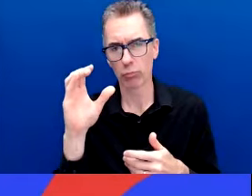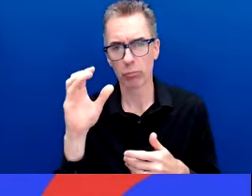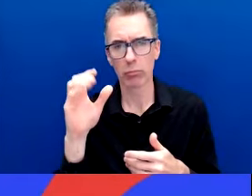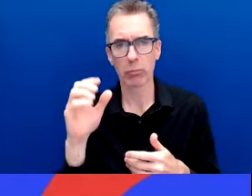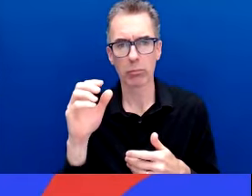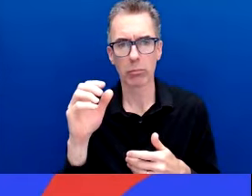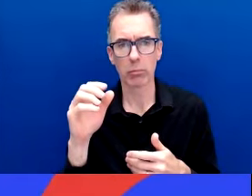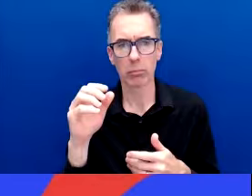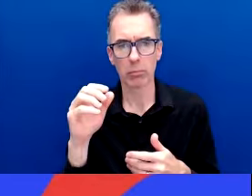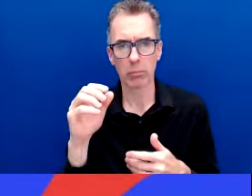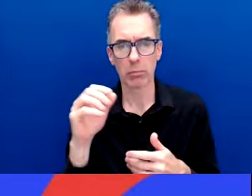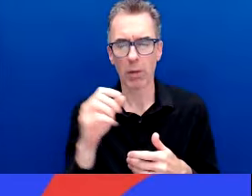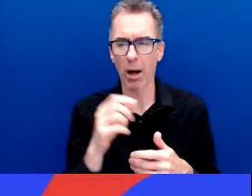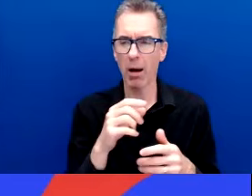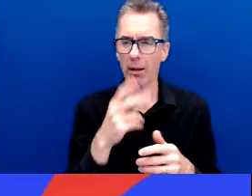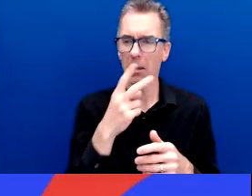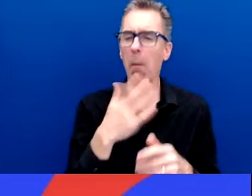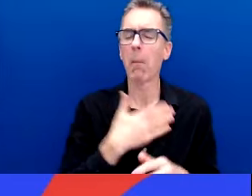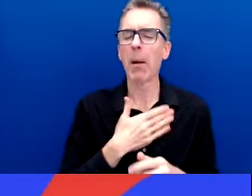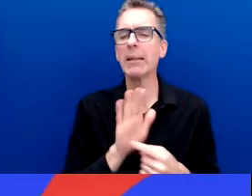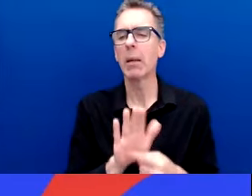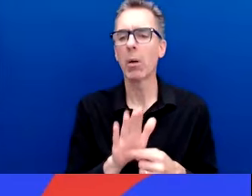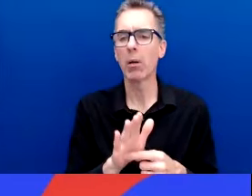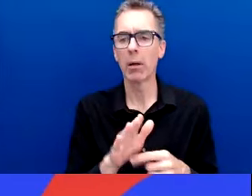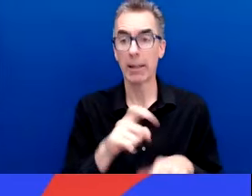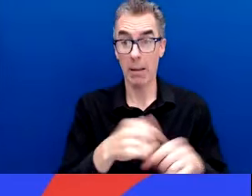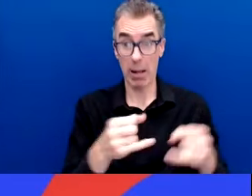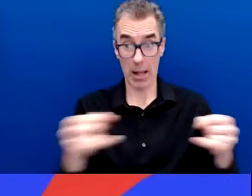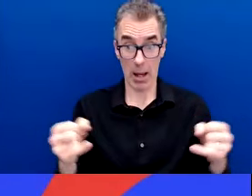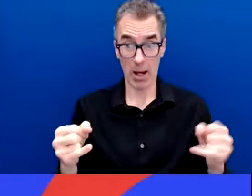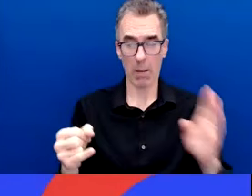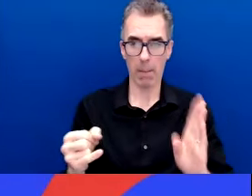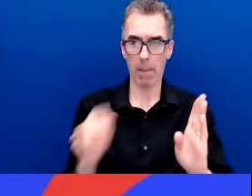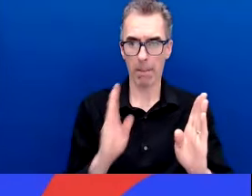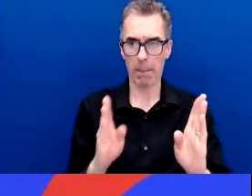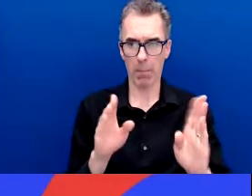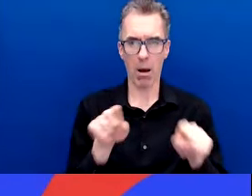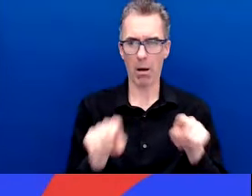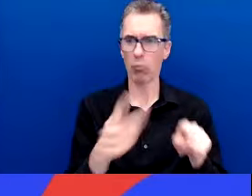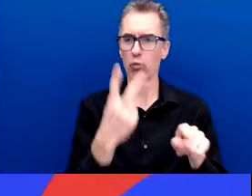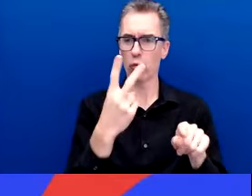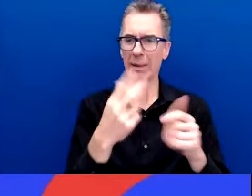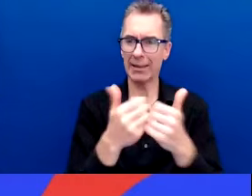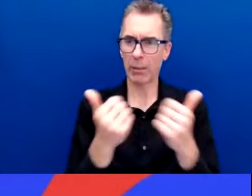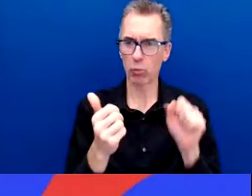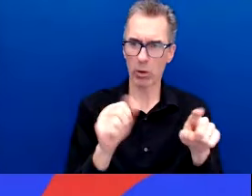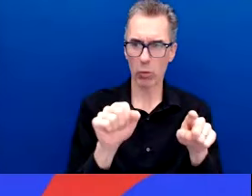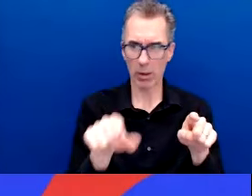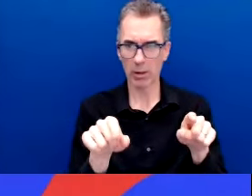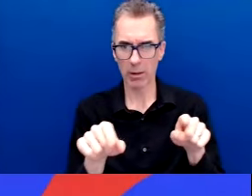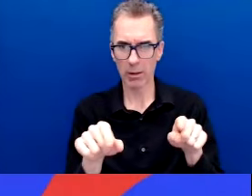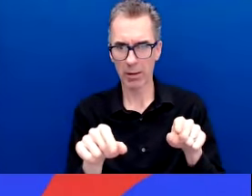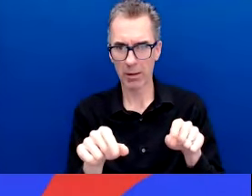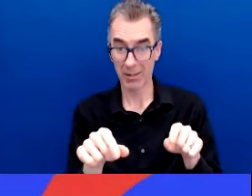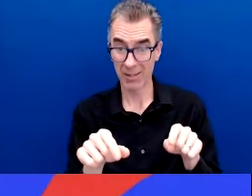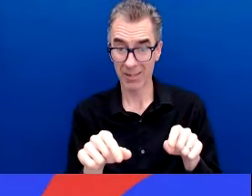have 2 separate questions on my timeline at this point. This little white dot right here shows me where the first interaction is. And this, when I